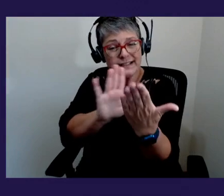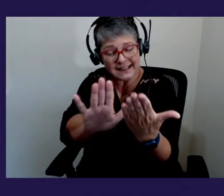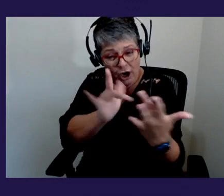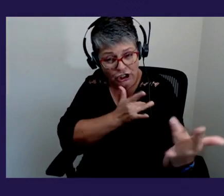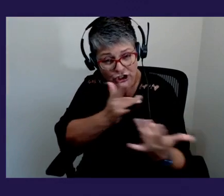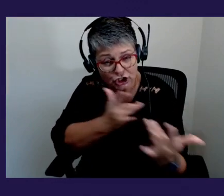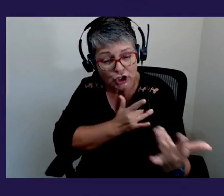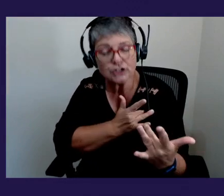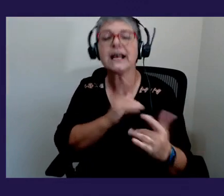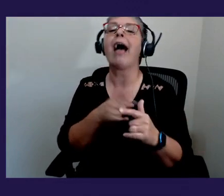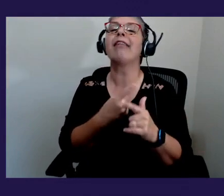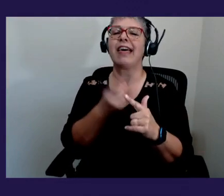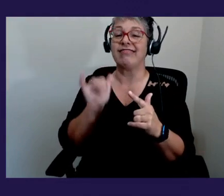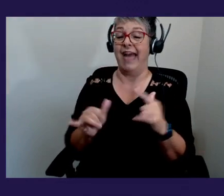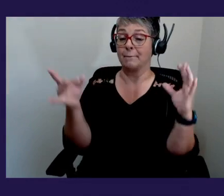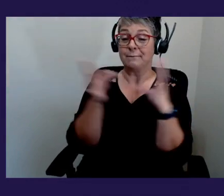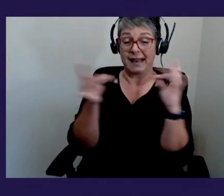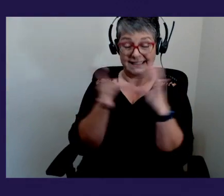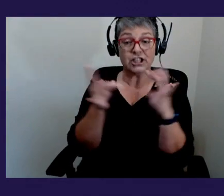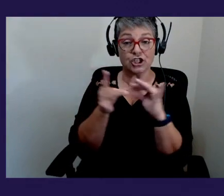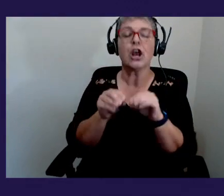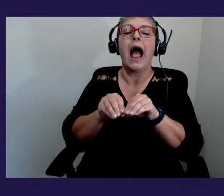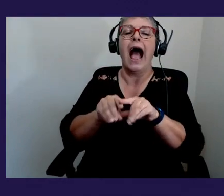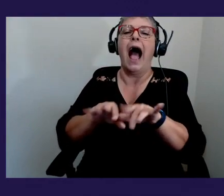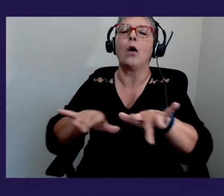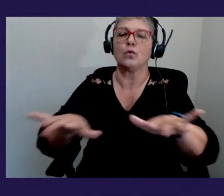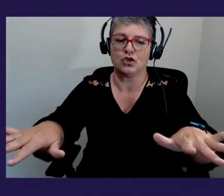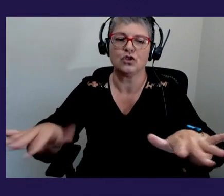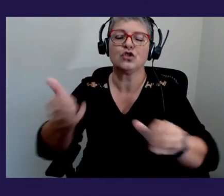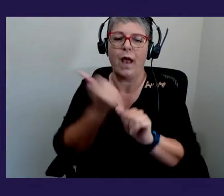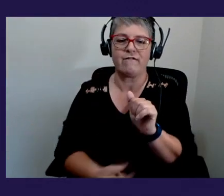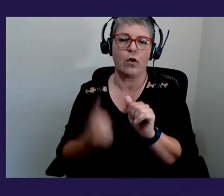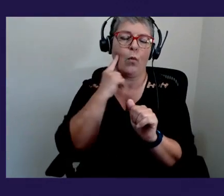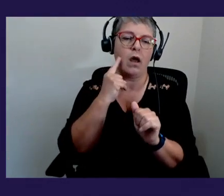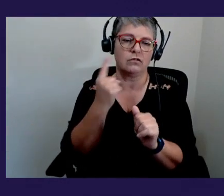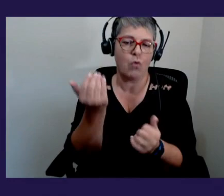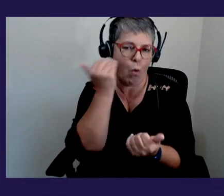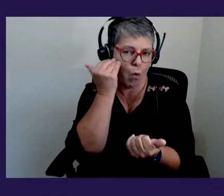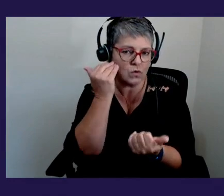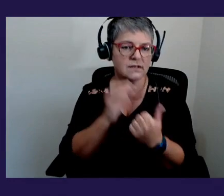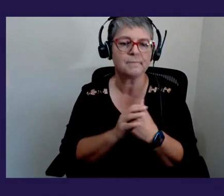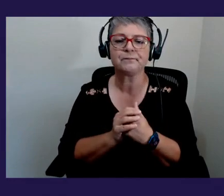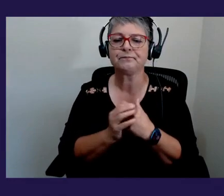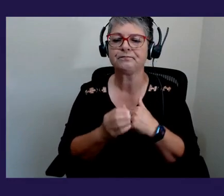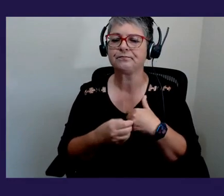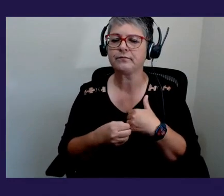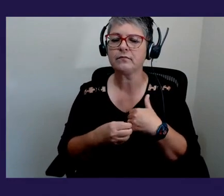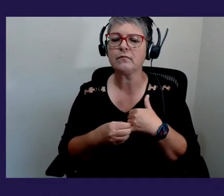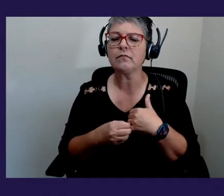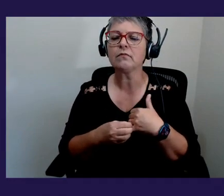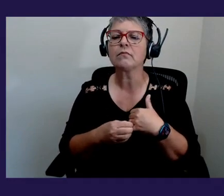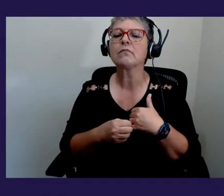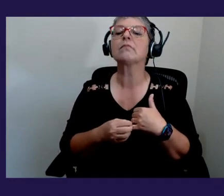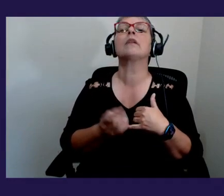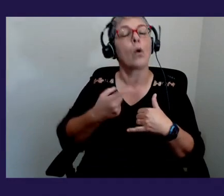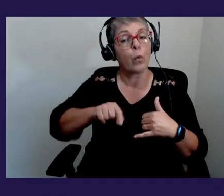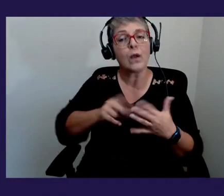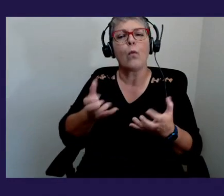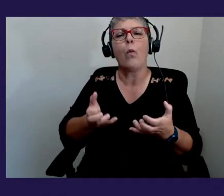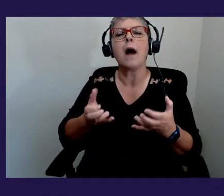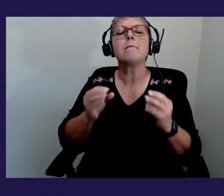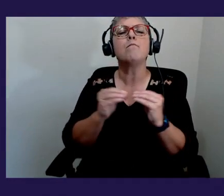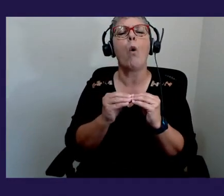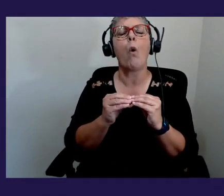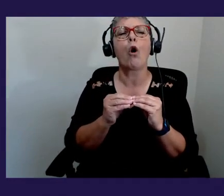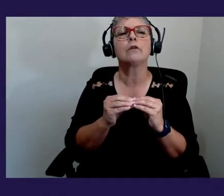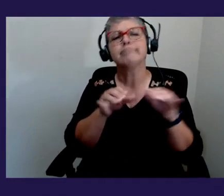messages. We'd like to see more coordination to facilitate some unified communication, and